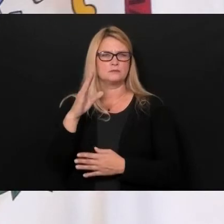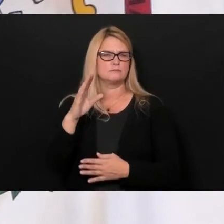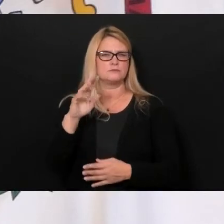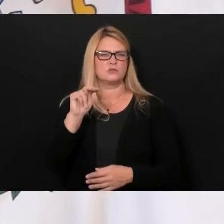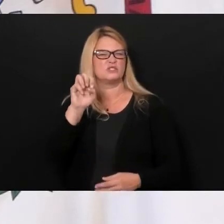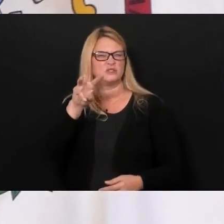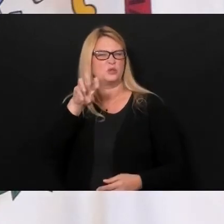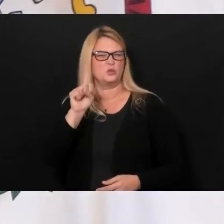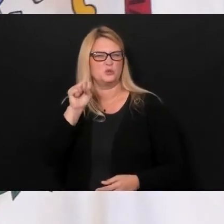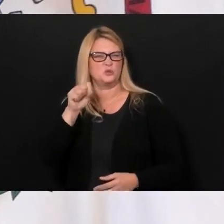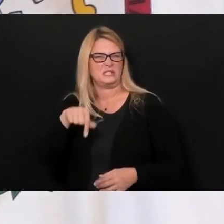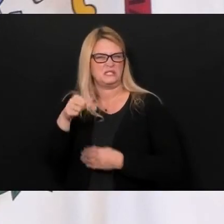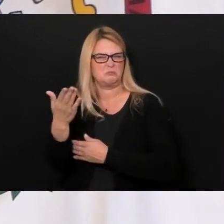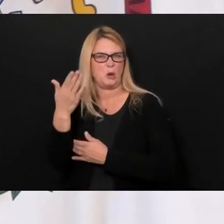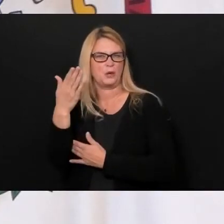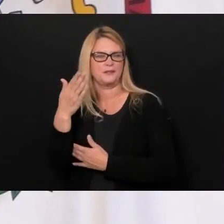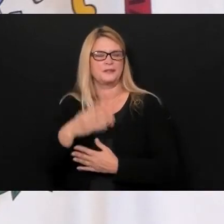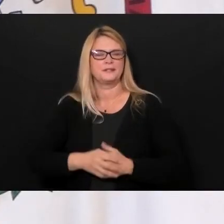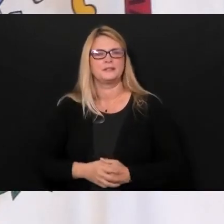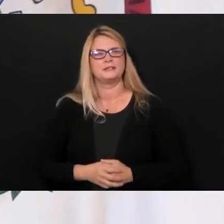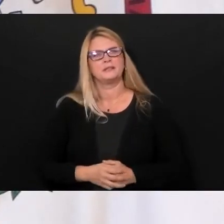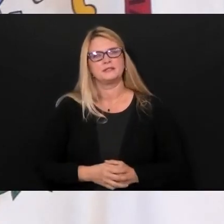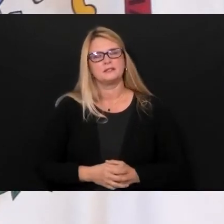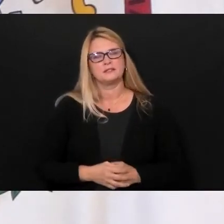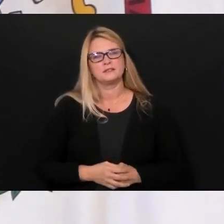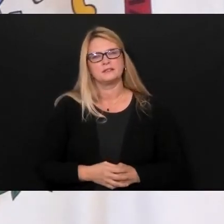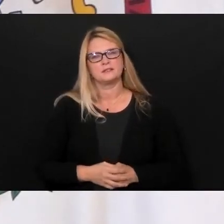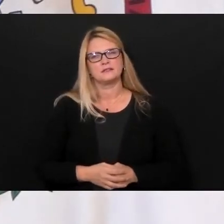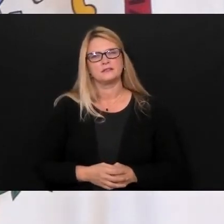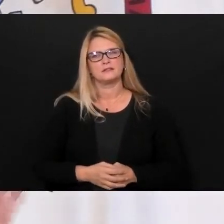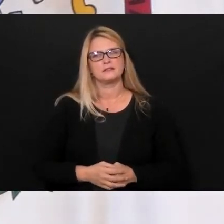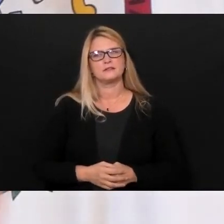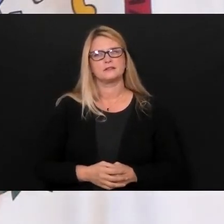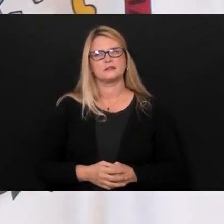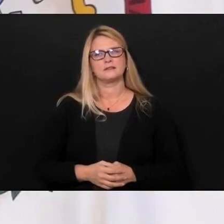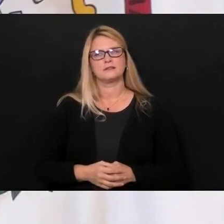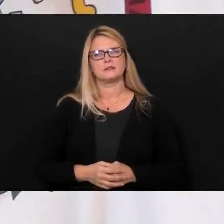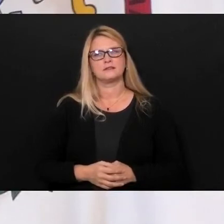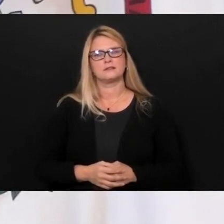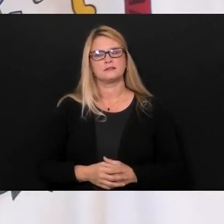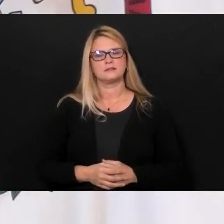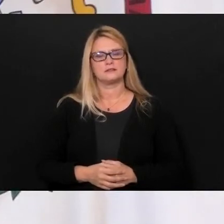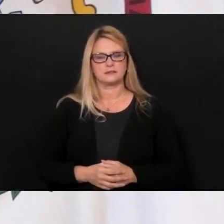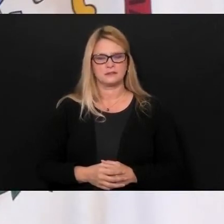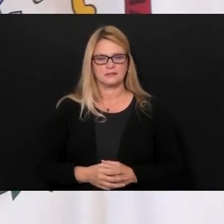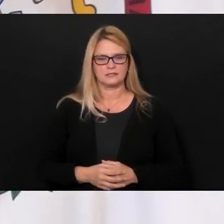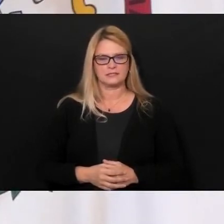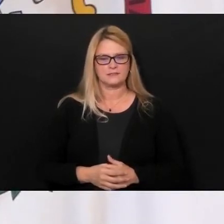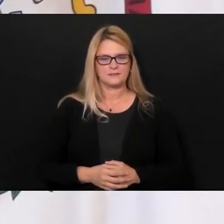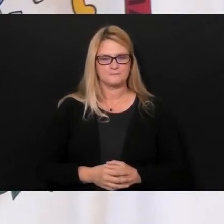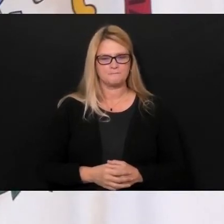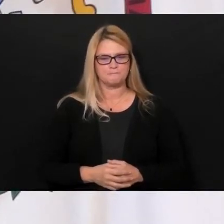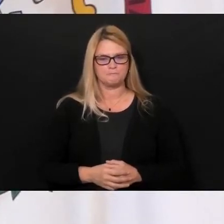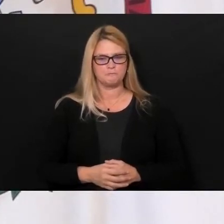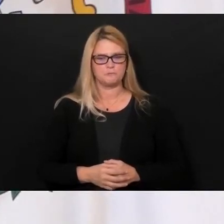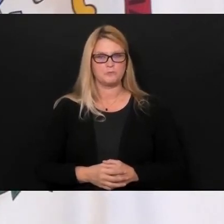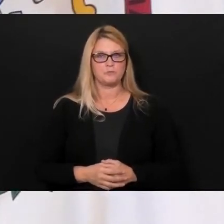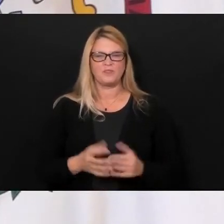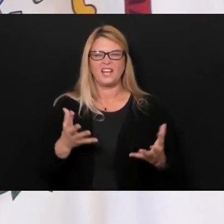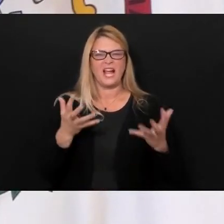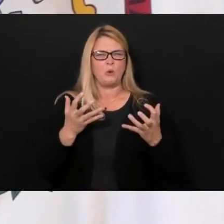channels. They were talking about this, and I want everybody to dial in as best you possibly can right